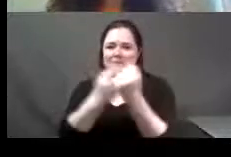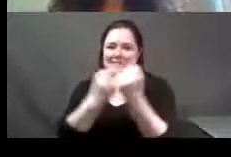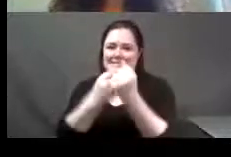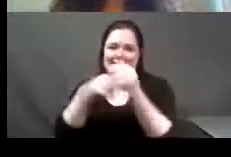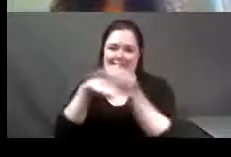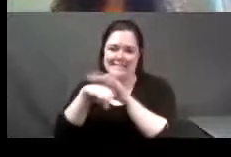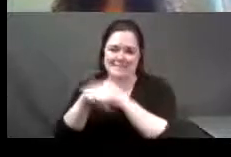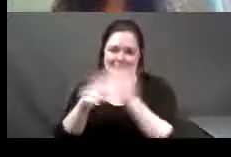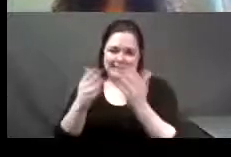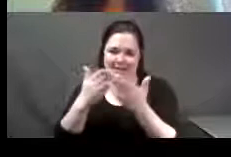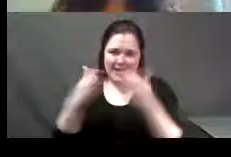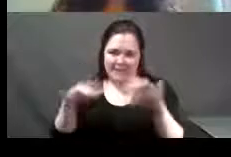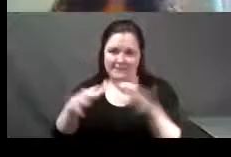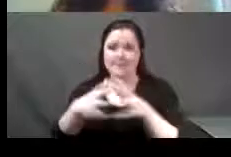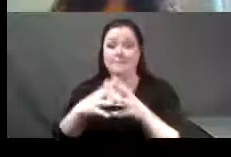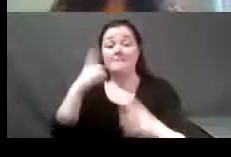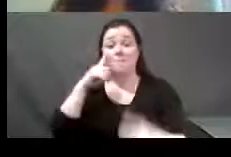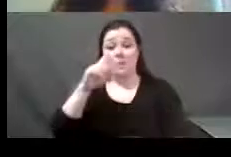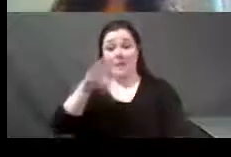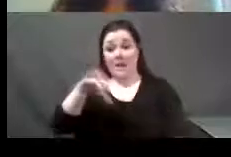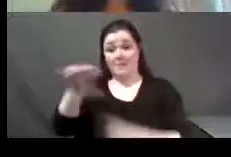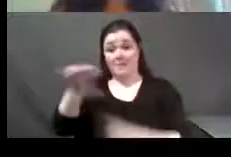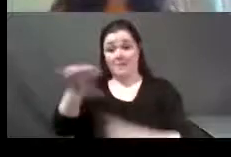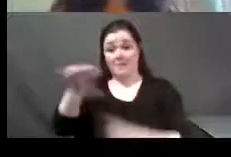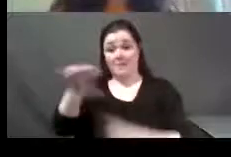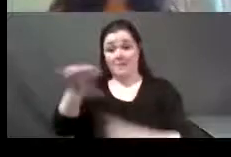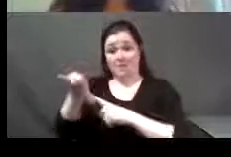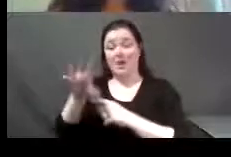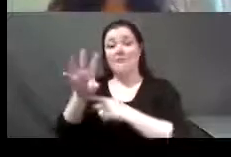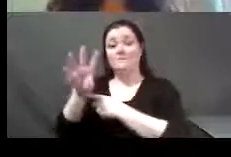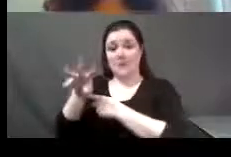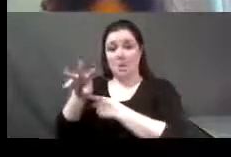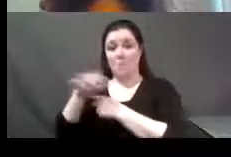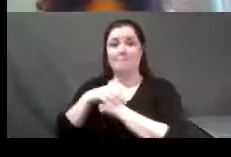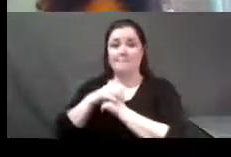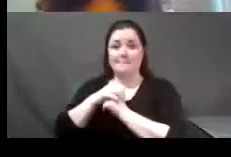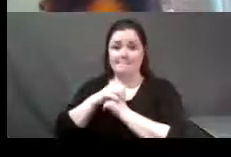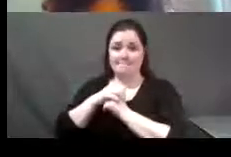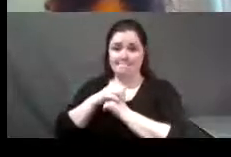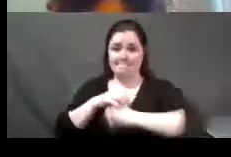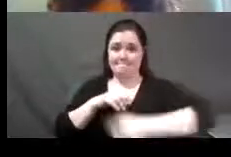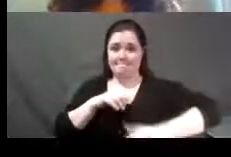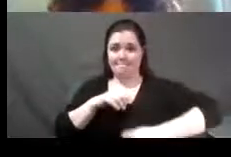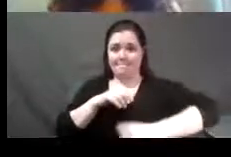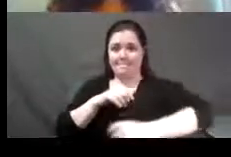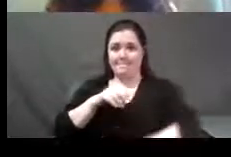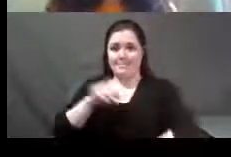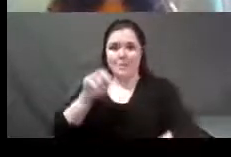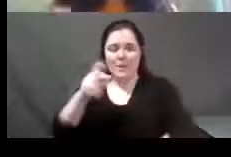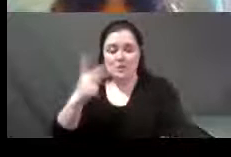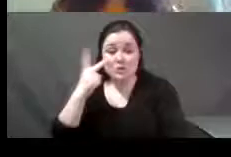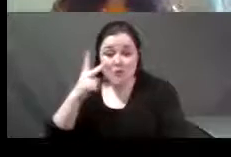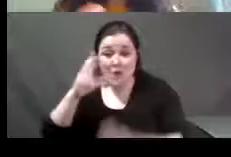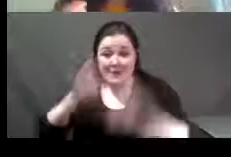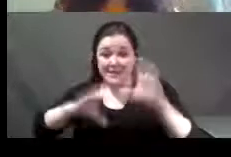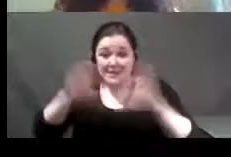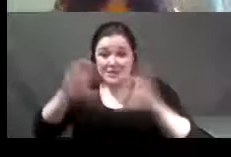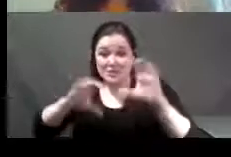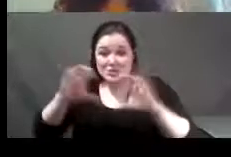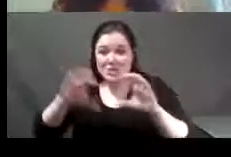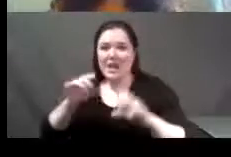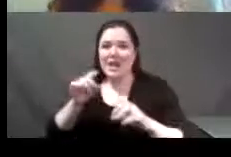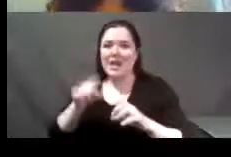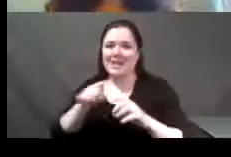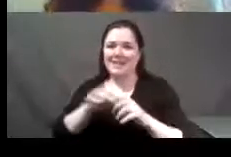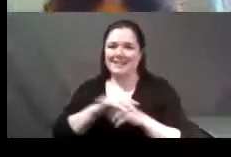So for captioning on videos, okay, sweet. And I just saw in the chat that we have volunteer that could pass the phone around